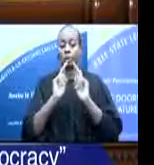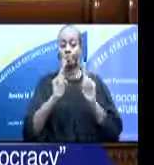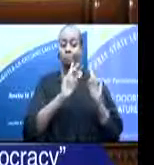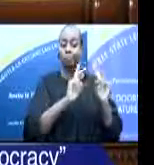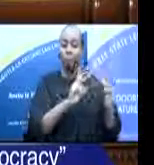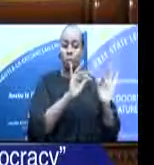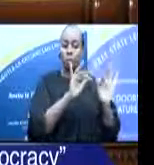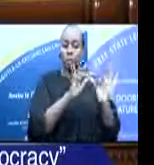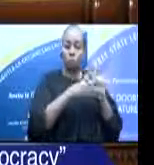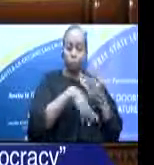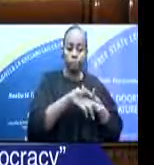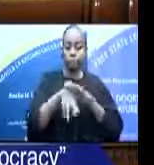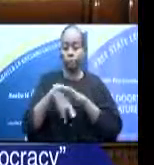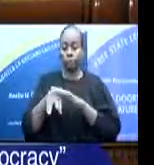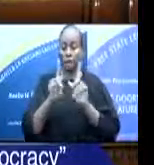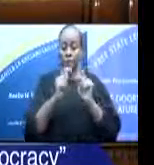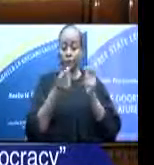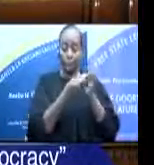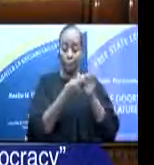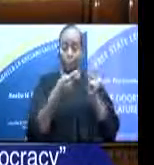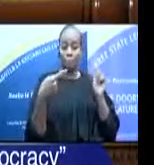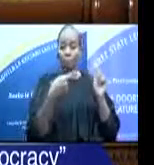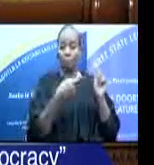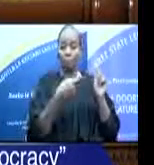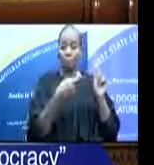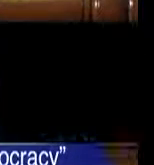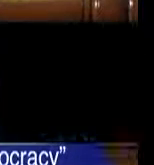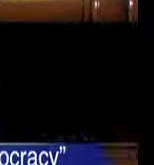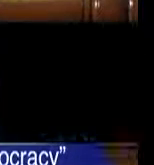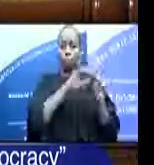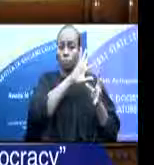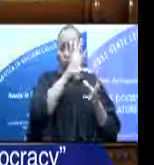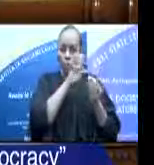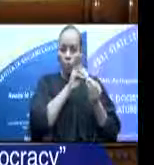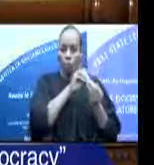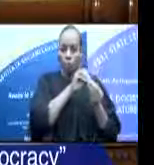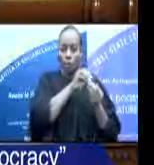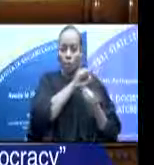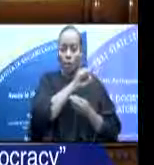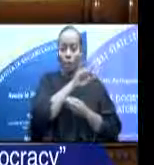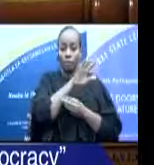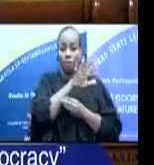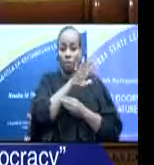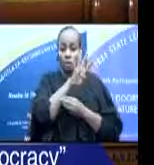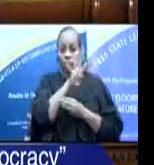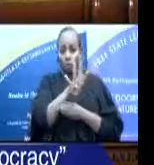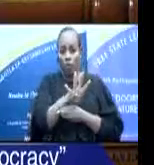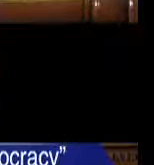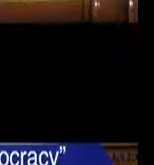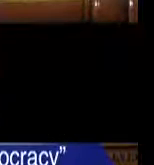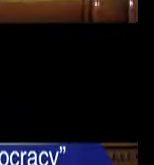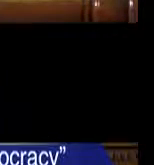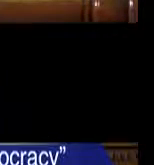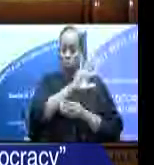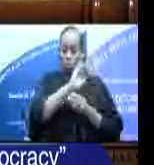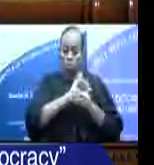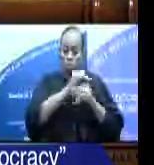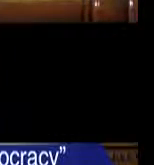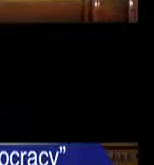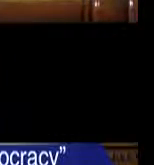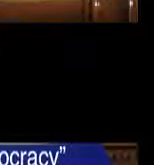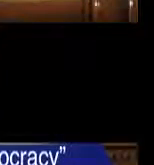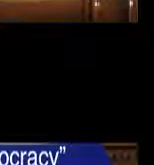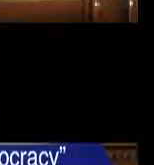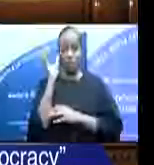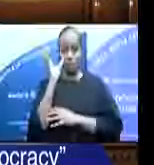The ward-based outreach teams that have covered 154, that is 50% of the 309 wards within the